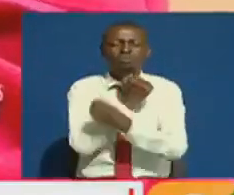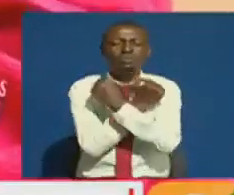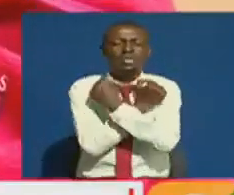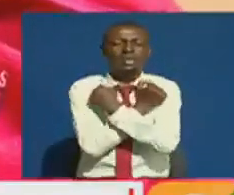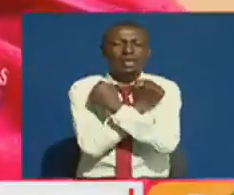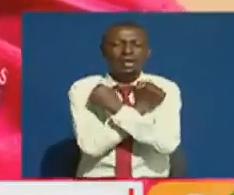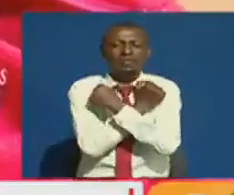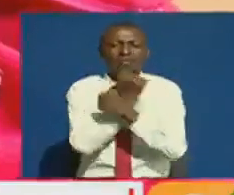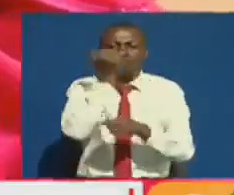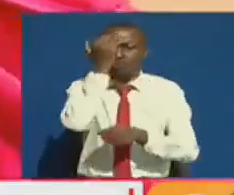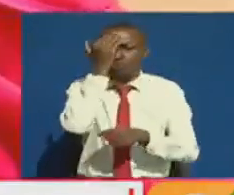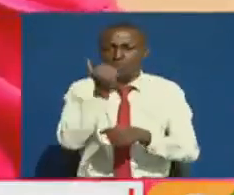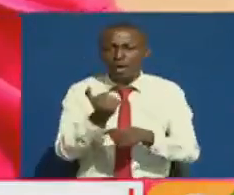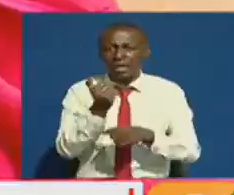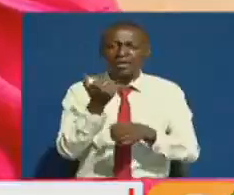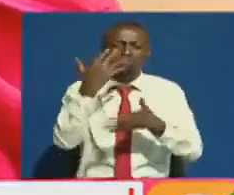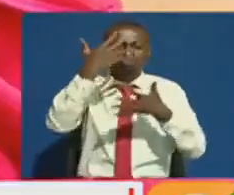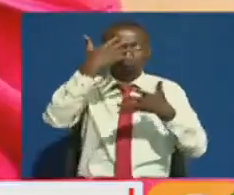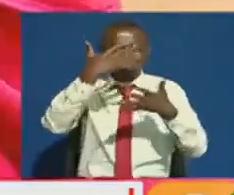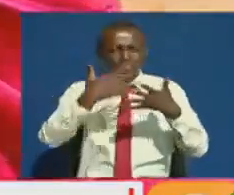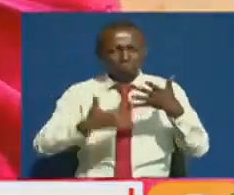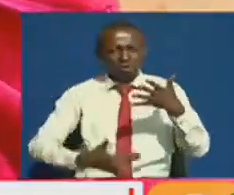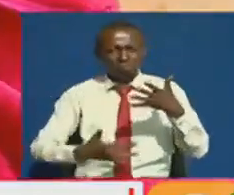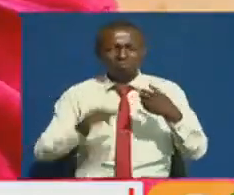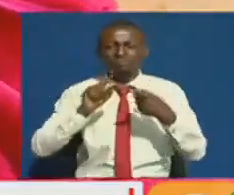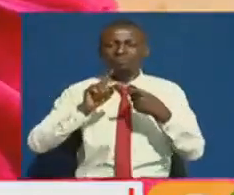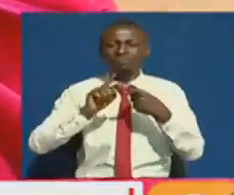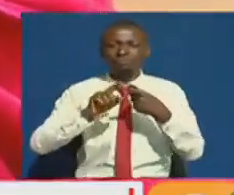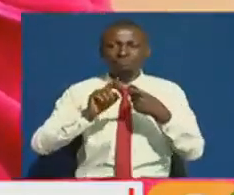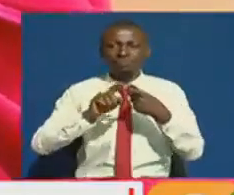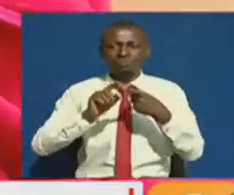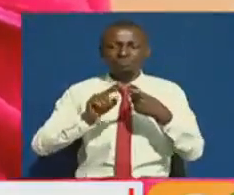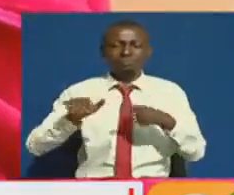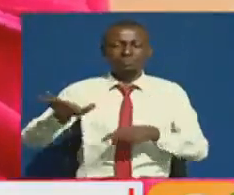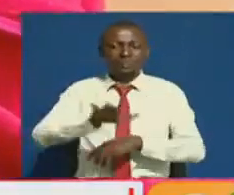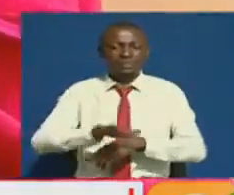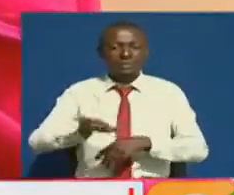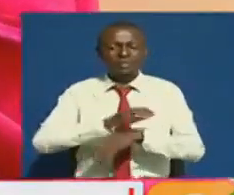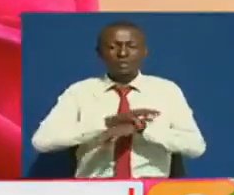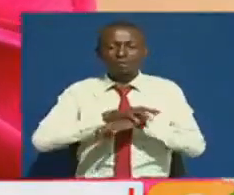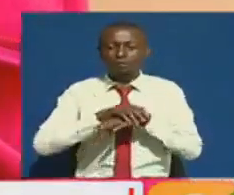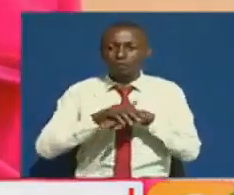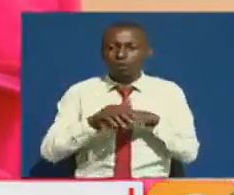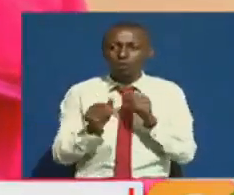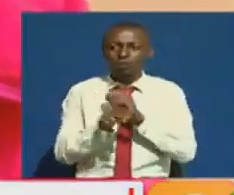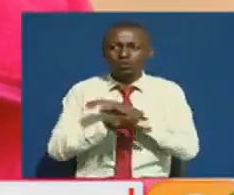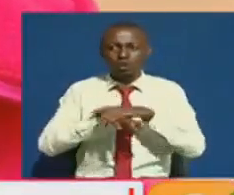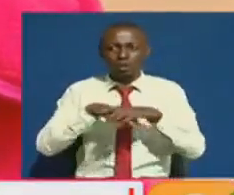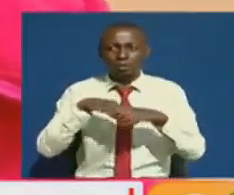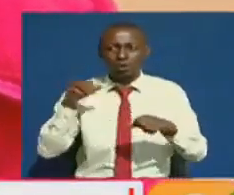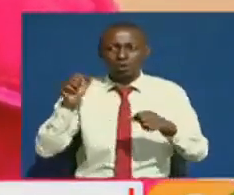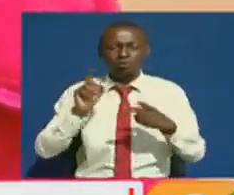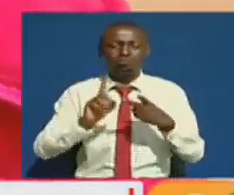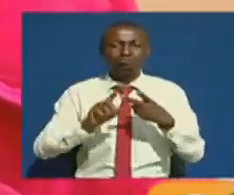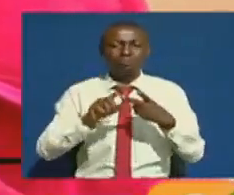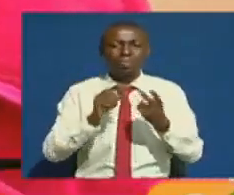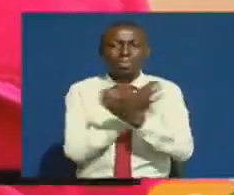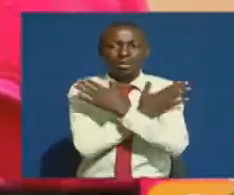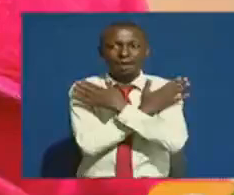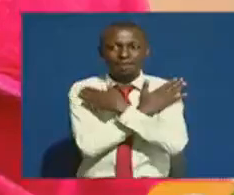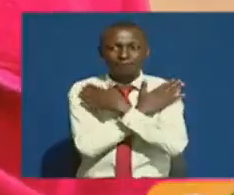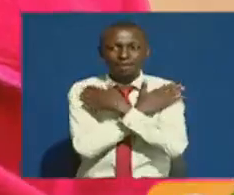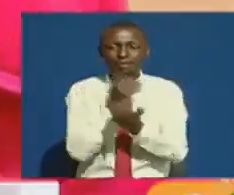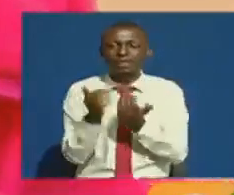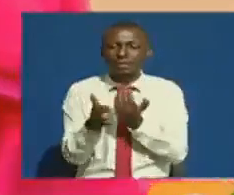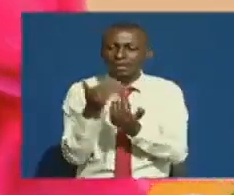mingi. Kwanza ni mahali niko comfortable. Na pia marafiki wananitreat